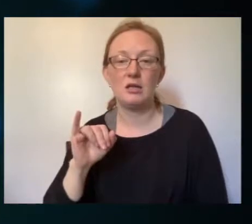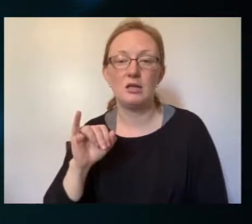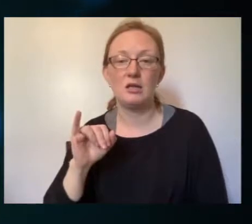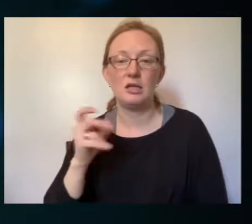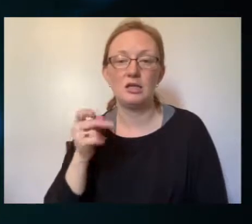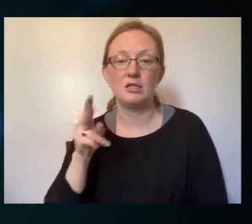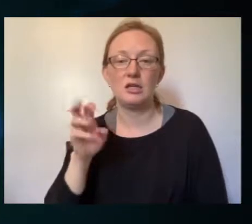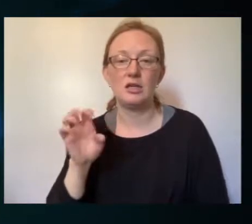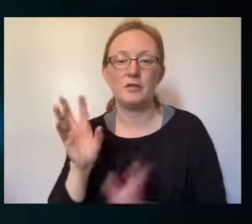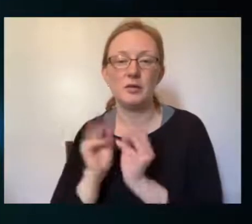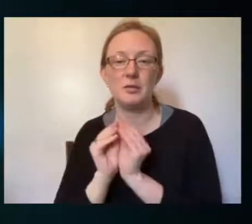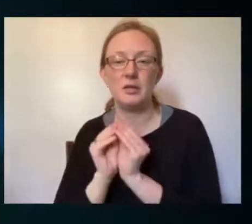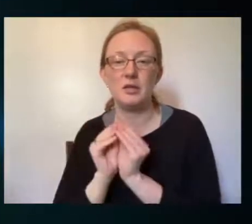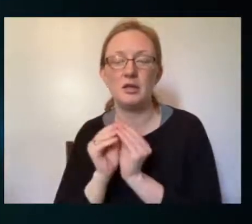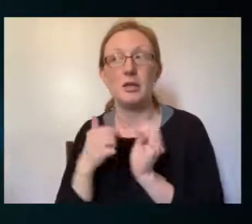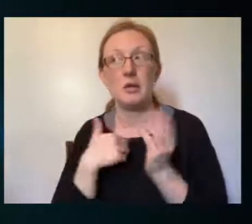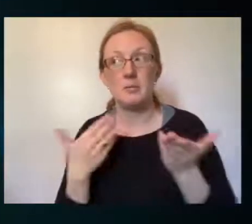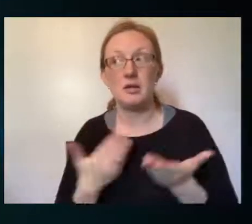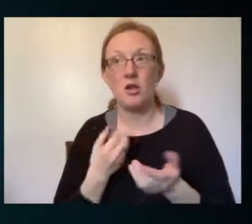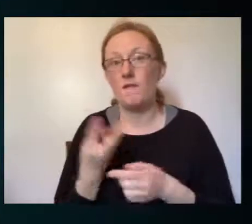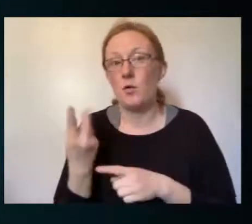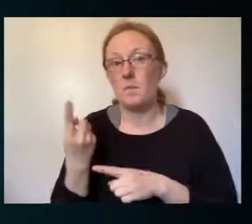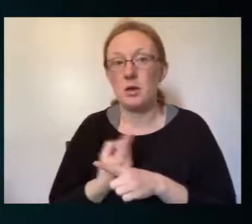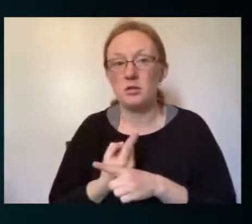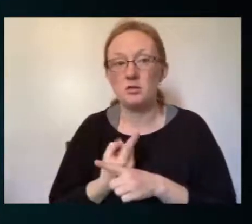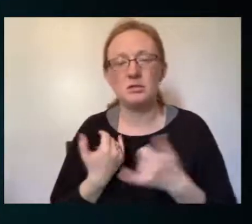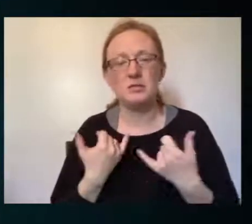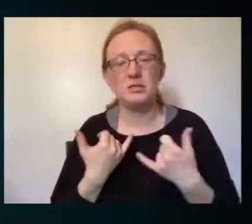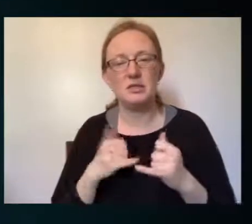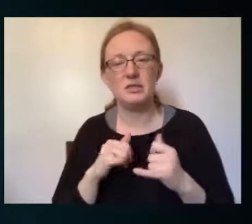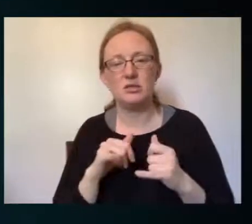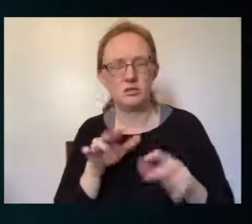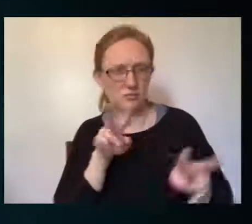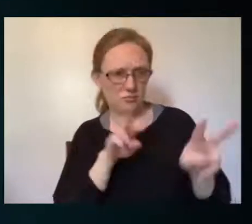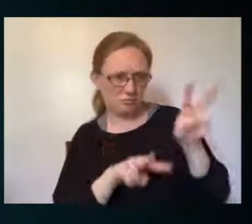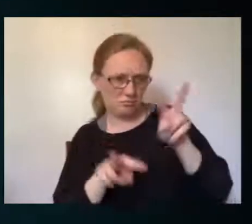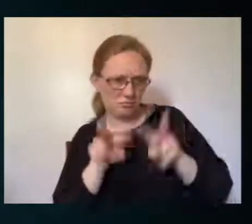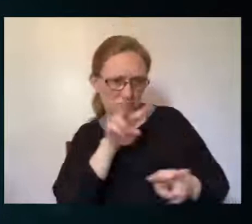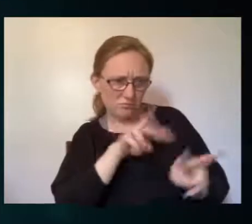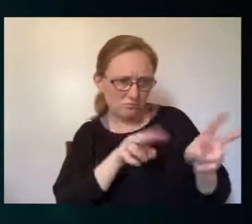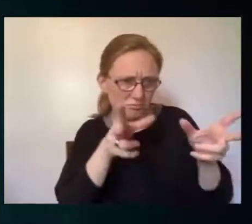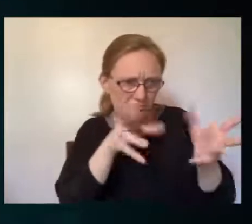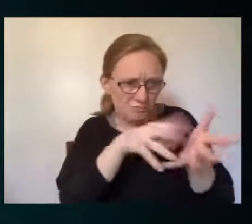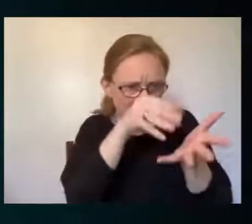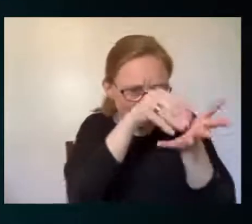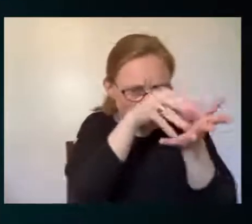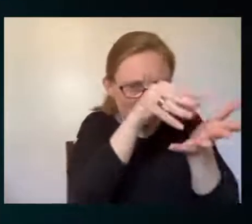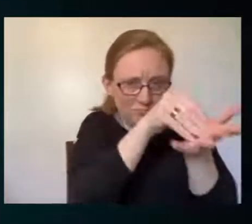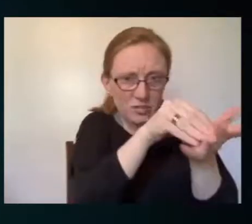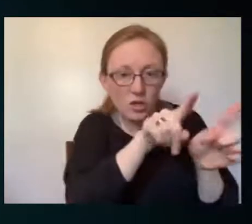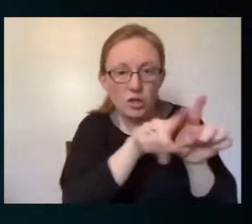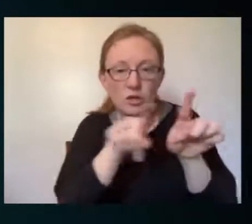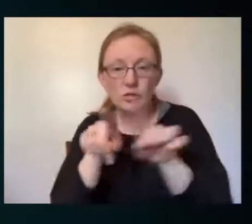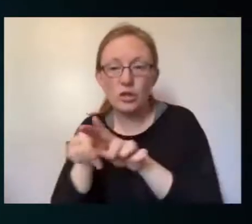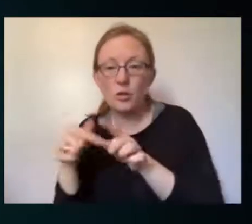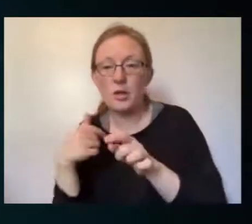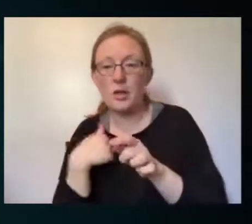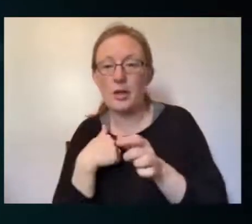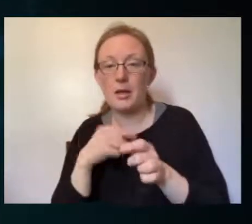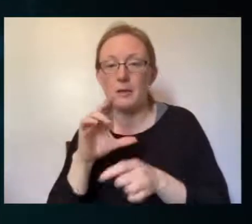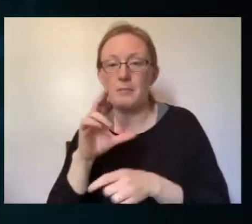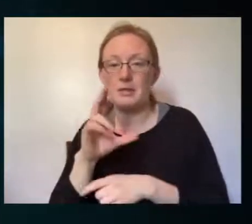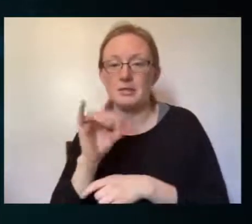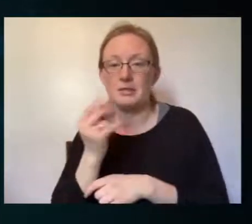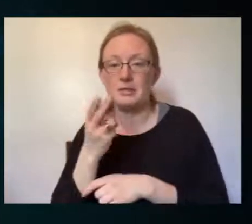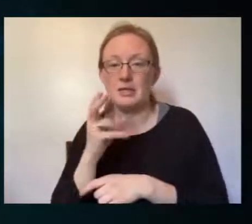for only a few months, and I'm still sort of orienting myself to, and also in my capacity as a member of SIGCHI